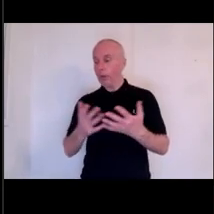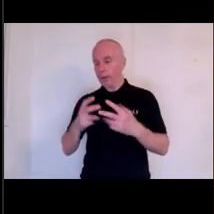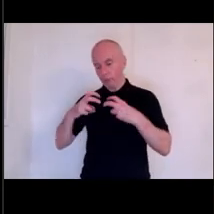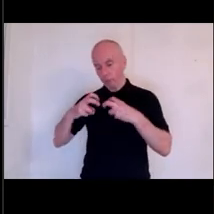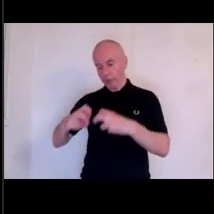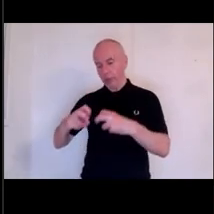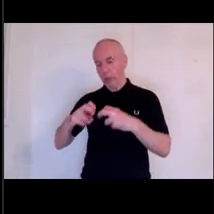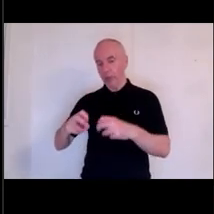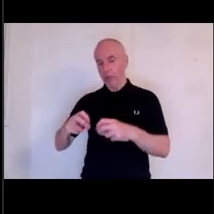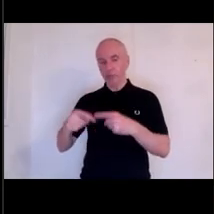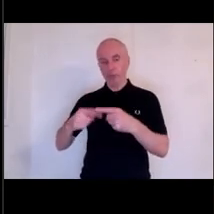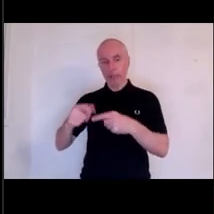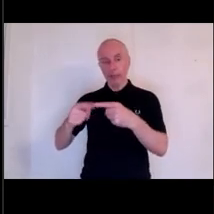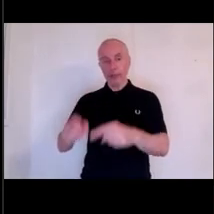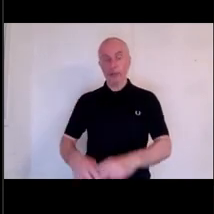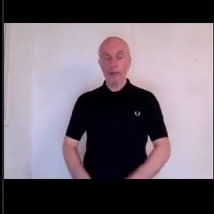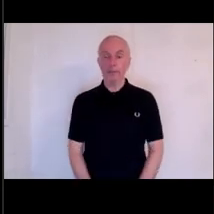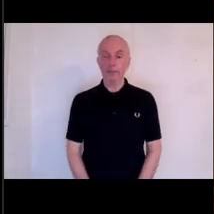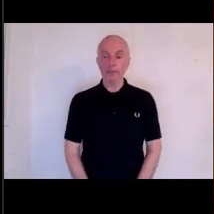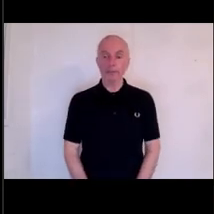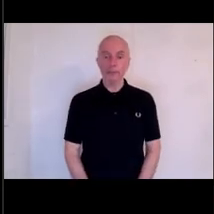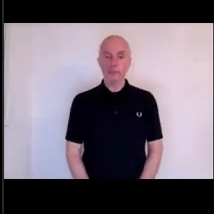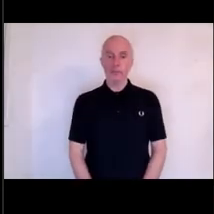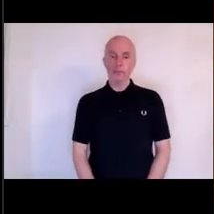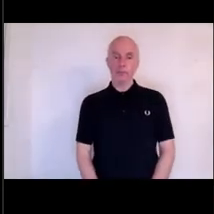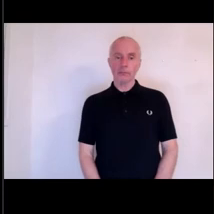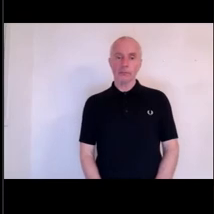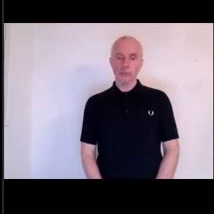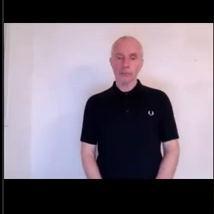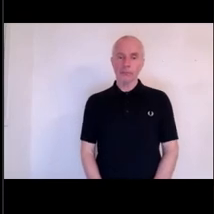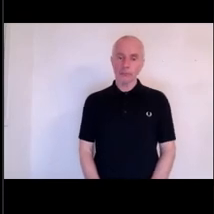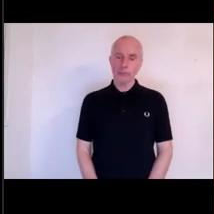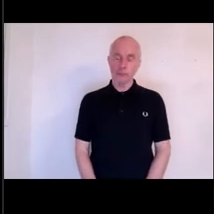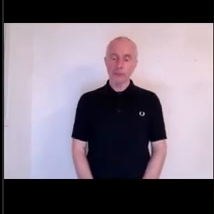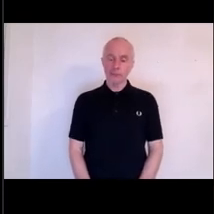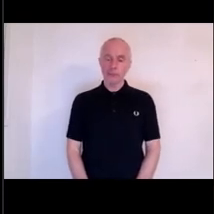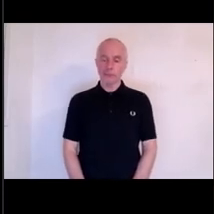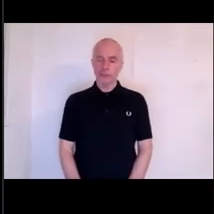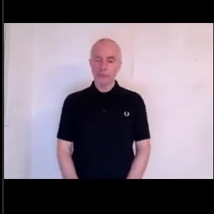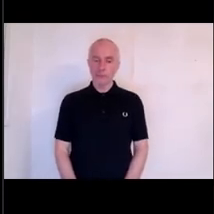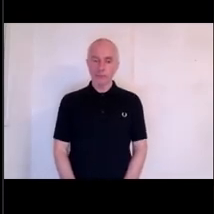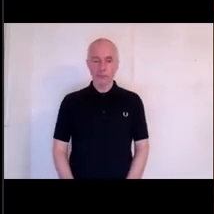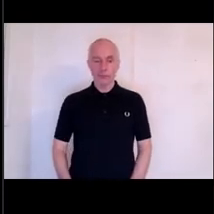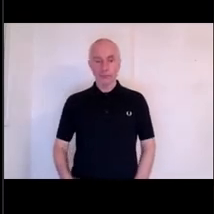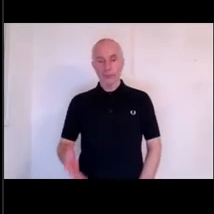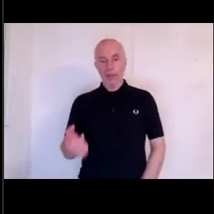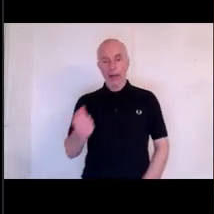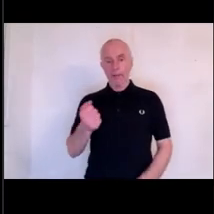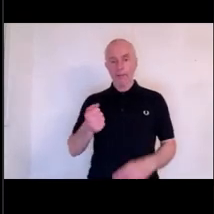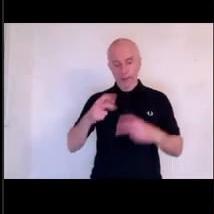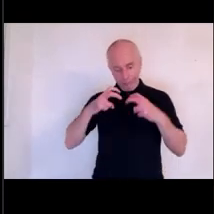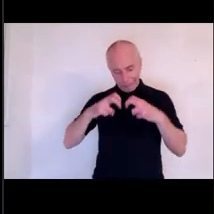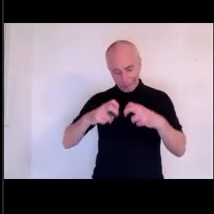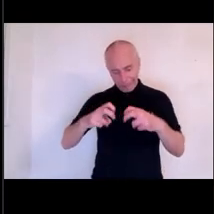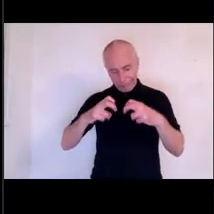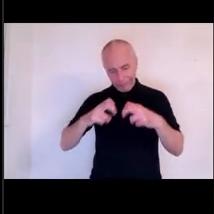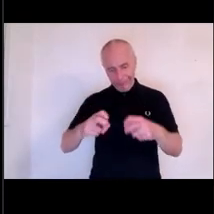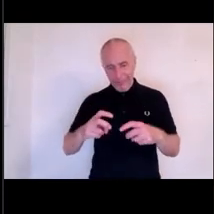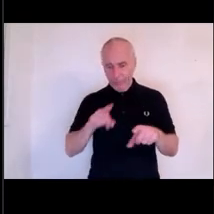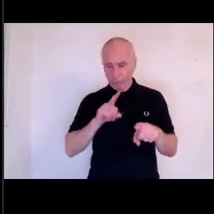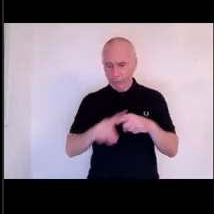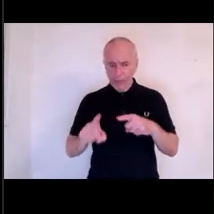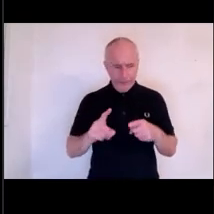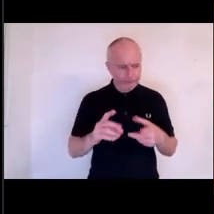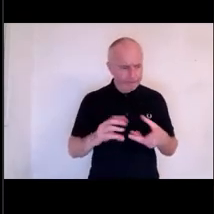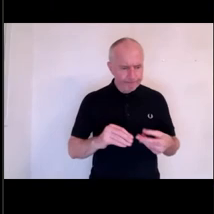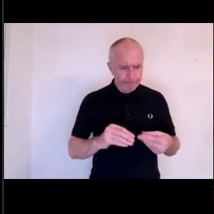There has been a lot of work looking at different ways of generating it and trying to move to more accelerator based technologies for generating molybdenum